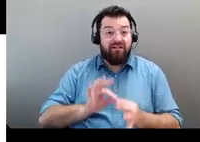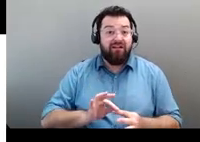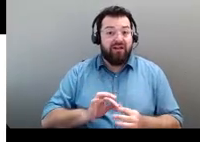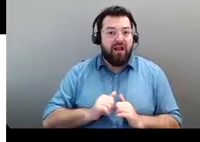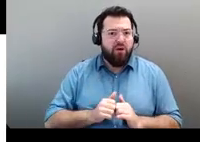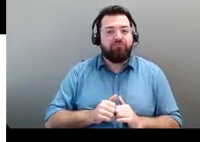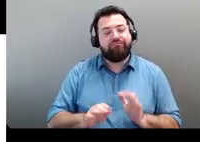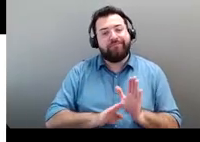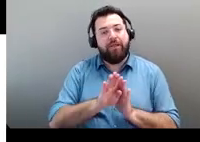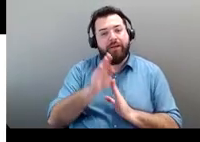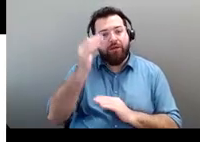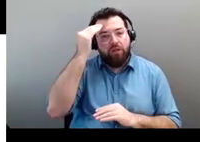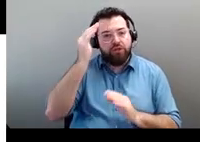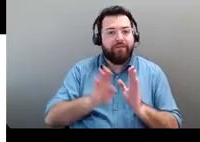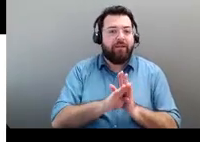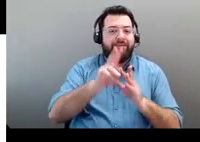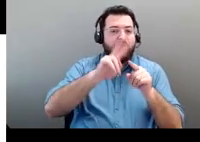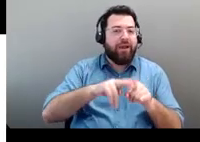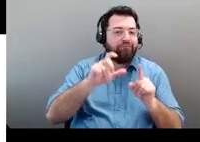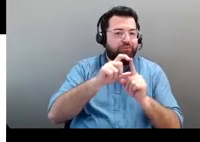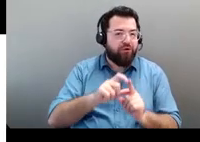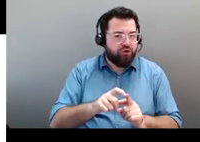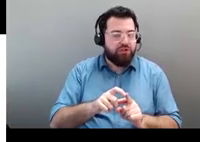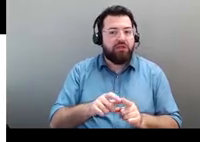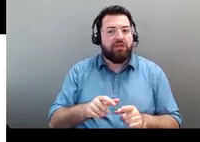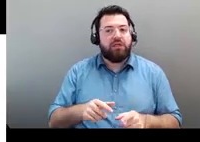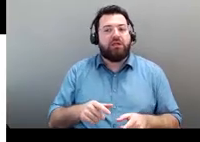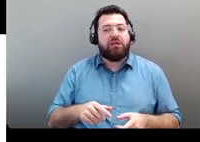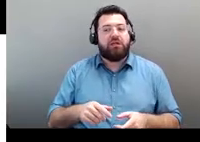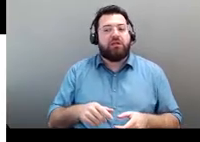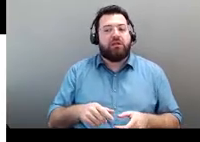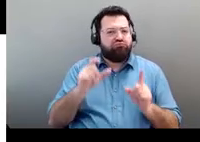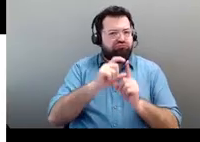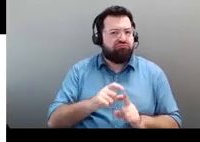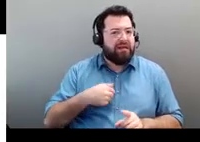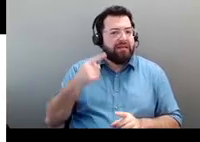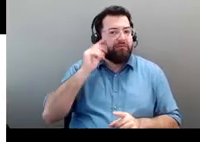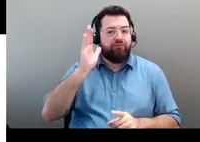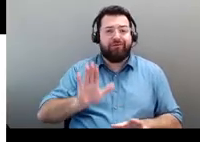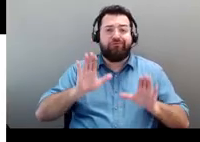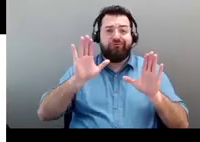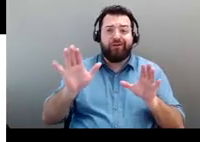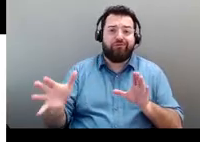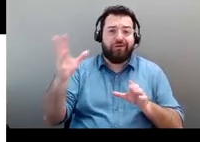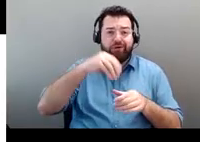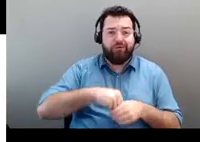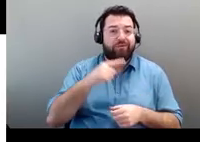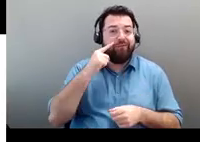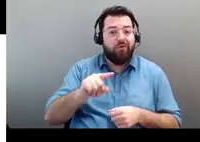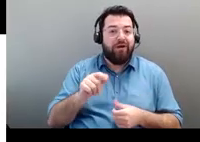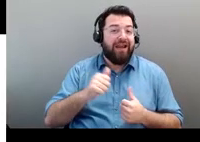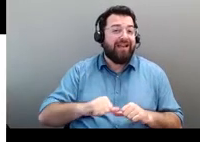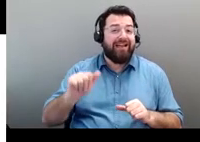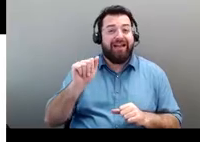You're developing terminology here. Terminology that I think would actually be really good to include in AI use policy.